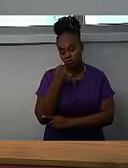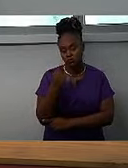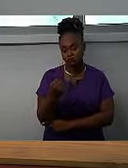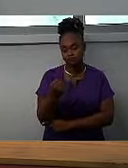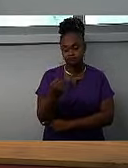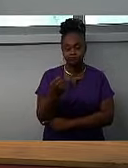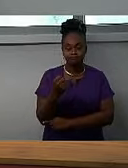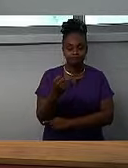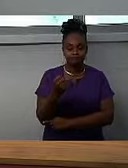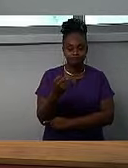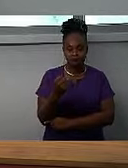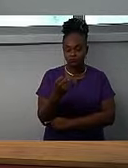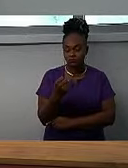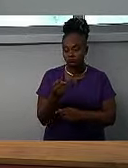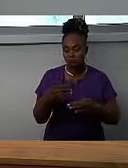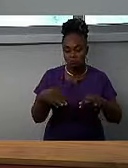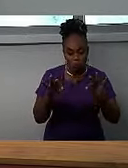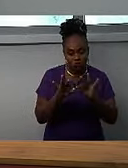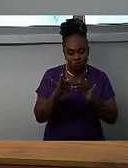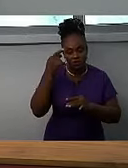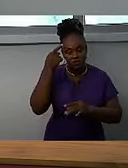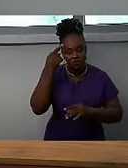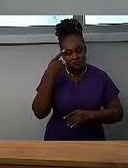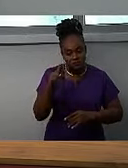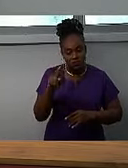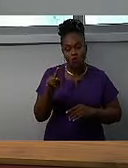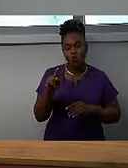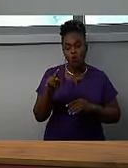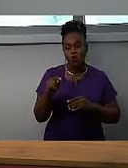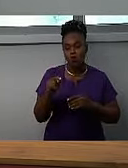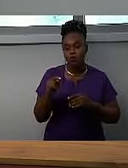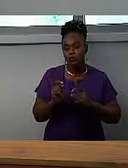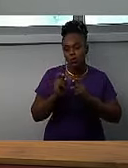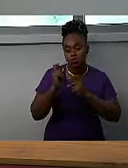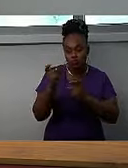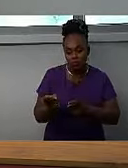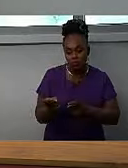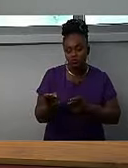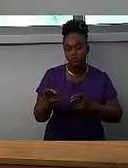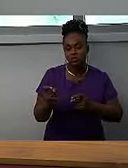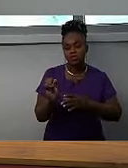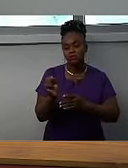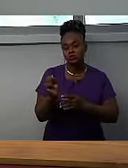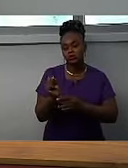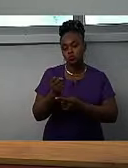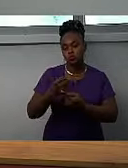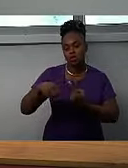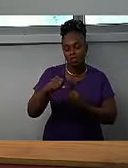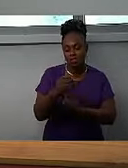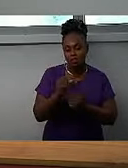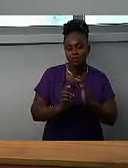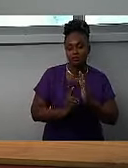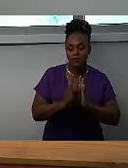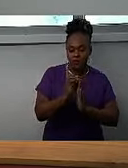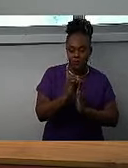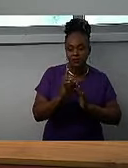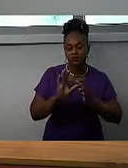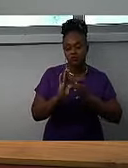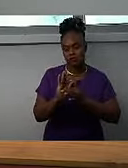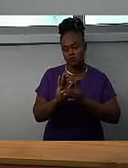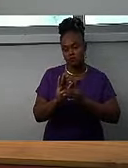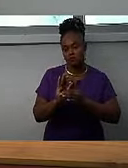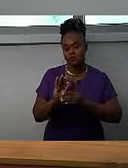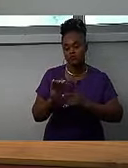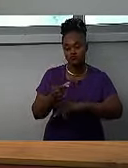fundamental contributor to the social and economic development of our nation. Further,